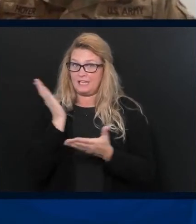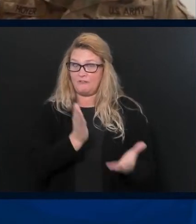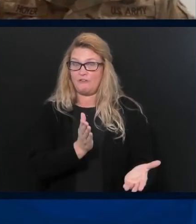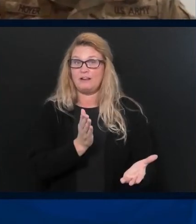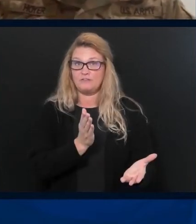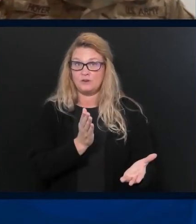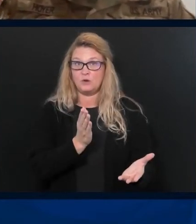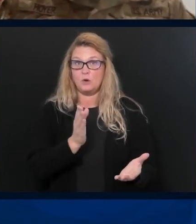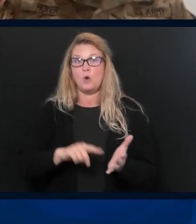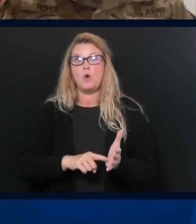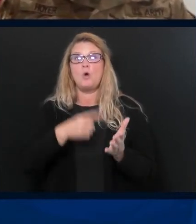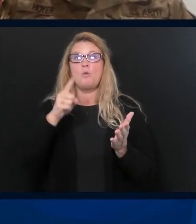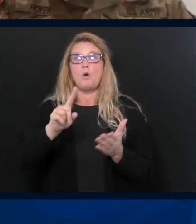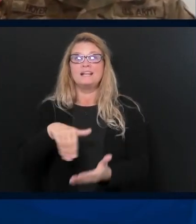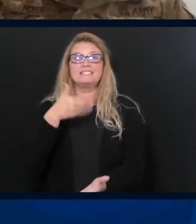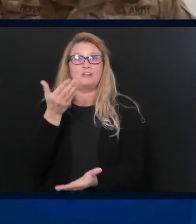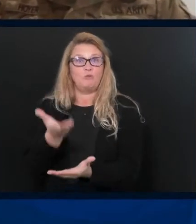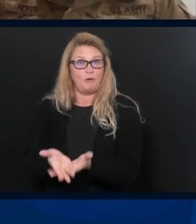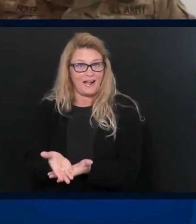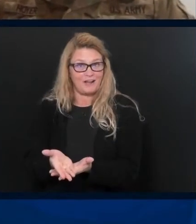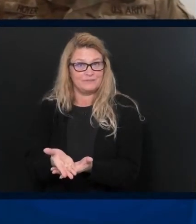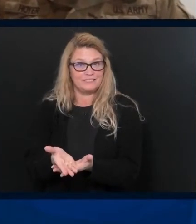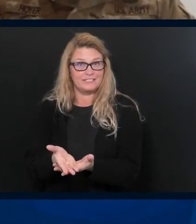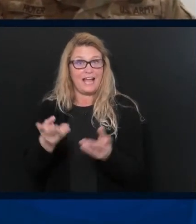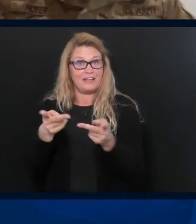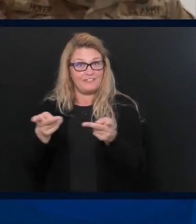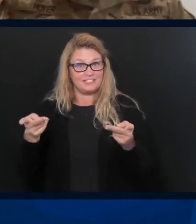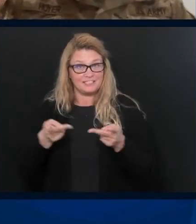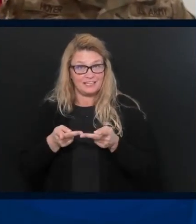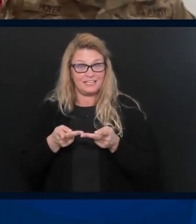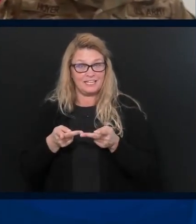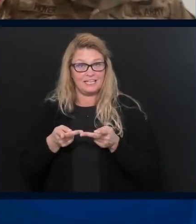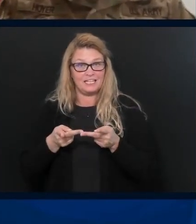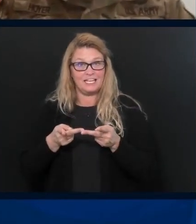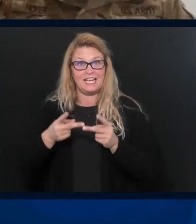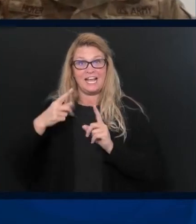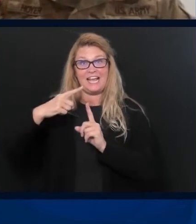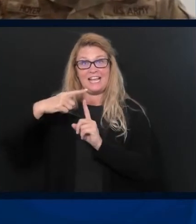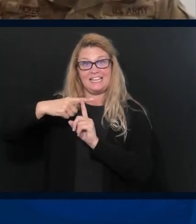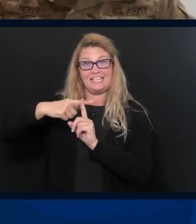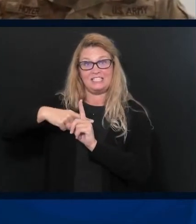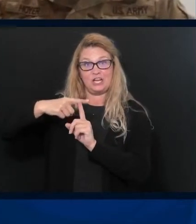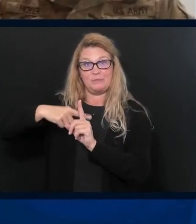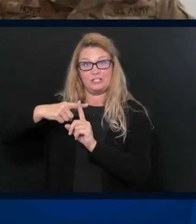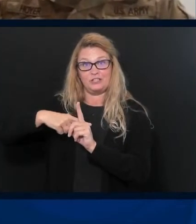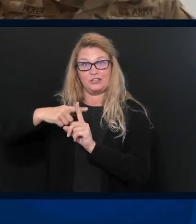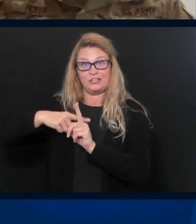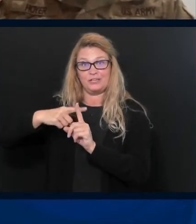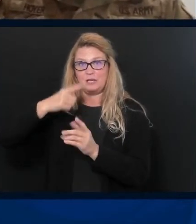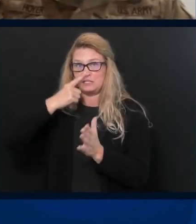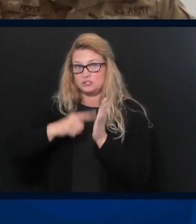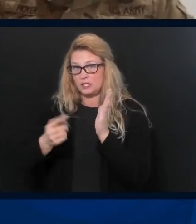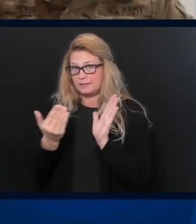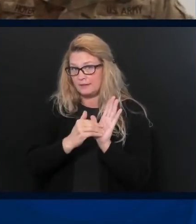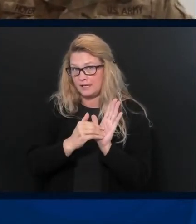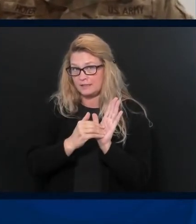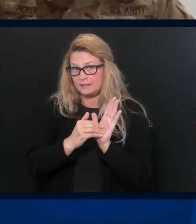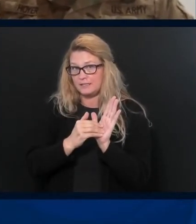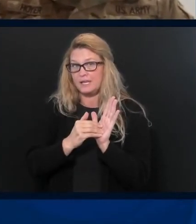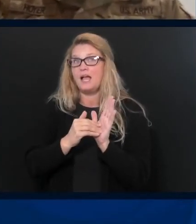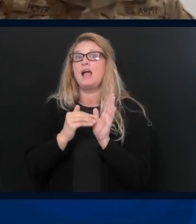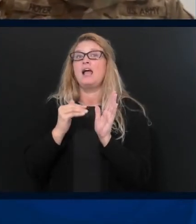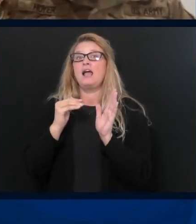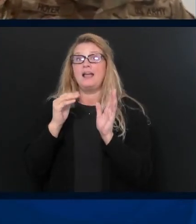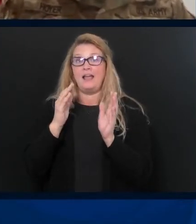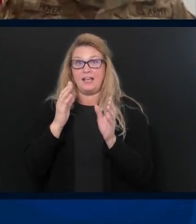Upon arrival at the site, the container temperature is then checked again. And